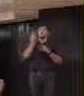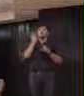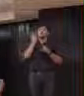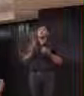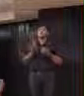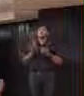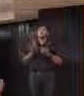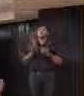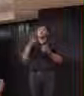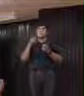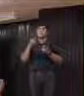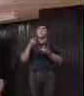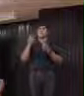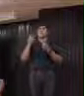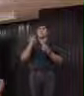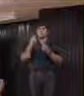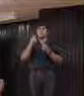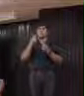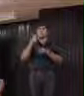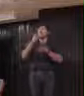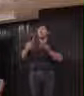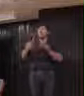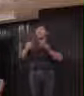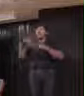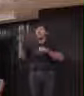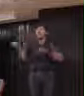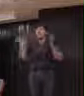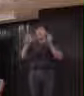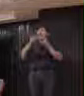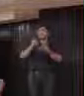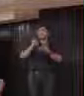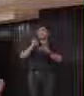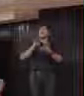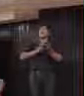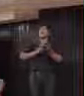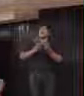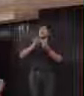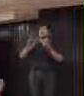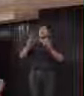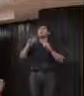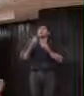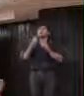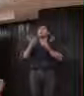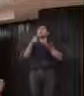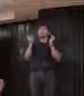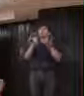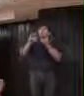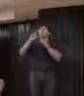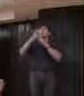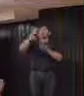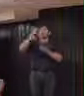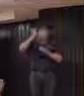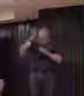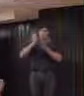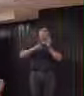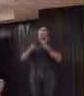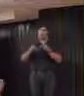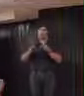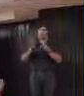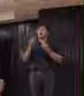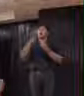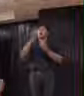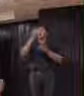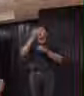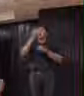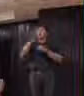most of them were taken by people who were outsiders of the state, so it was a demand primarily by the Kashmiri Pandits. And of course, the Muslim